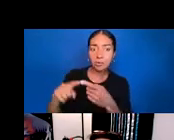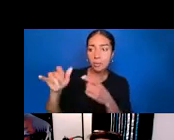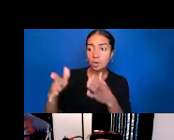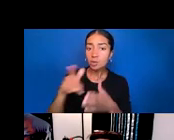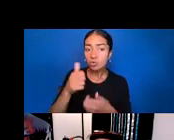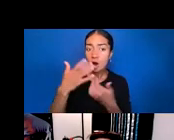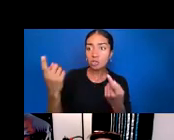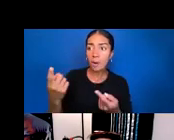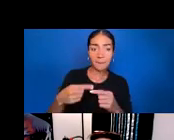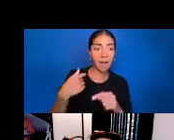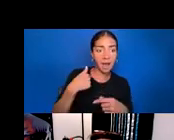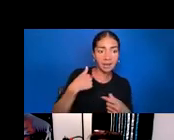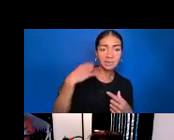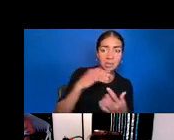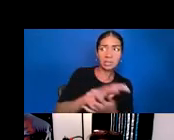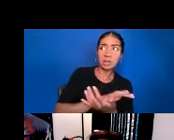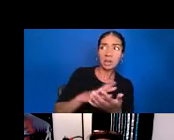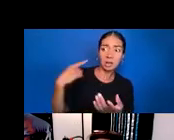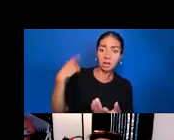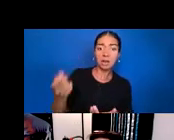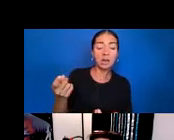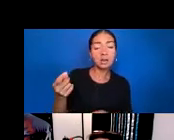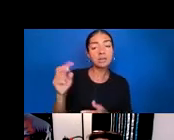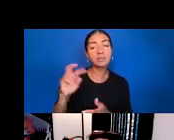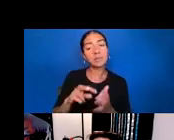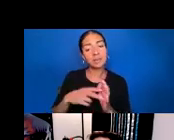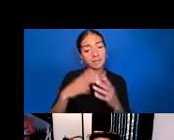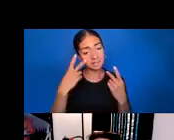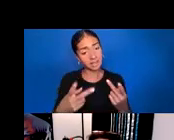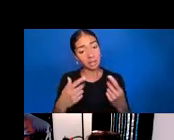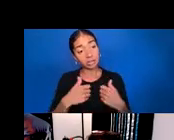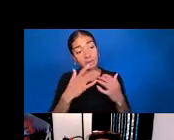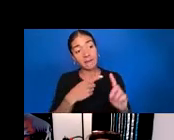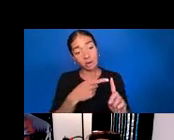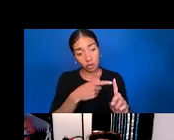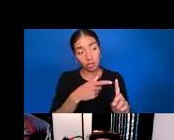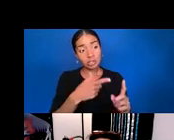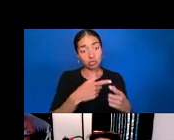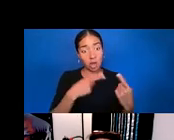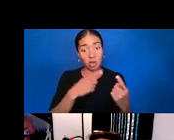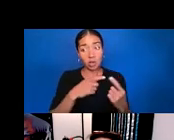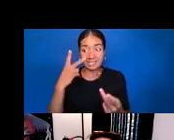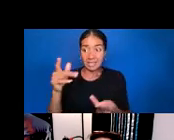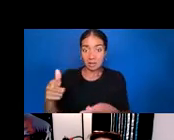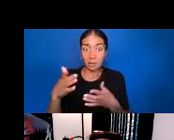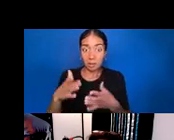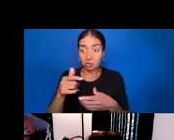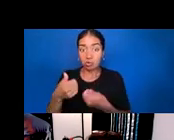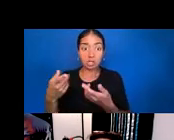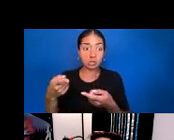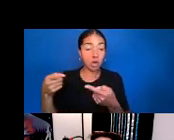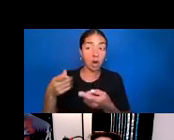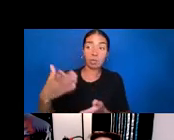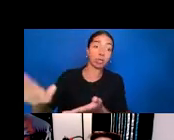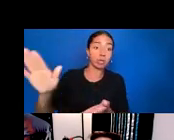seen the survivor struggle with that. I've seen the family struggle with it. And then in the